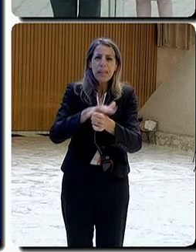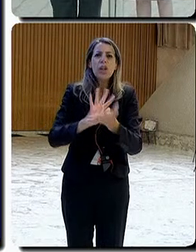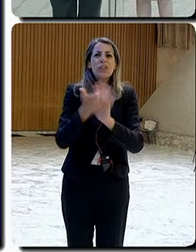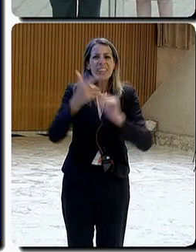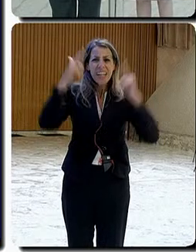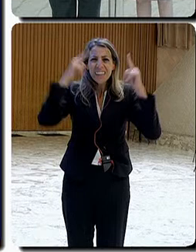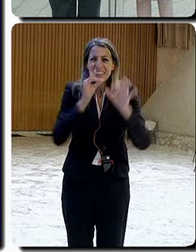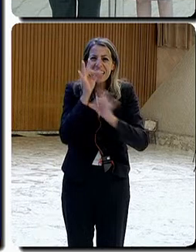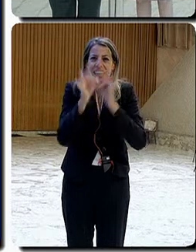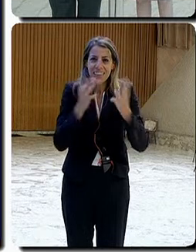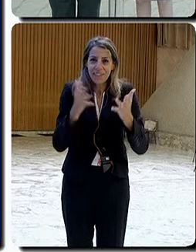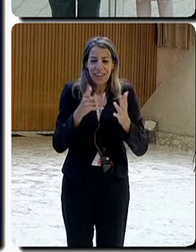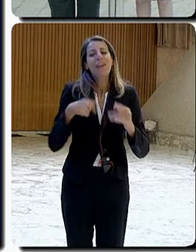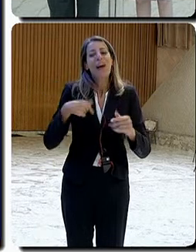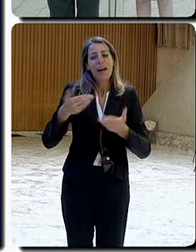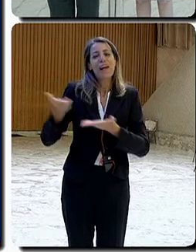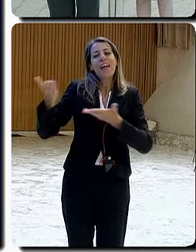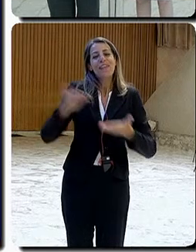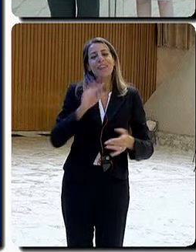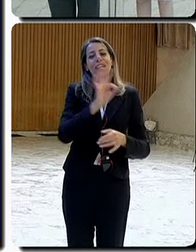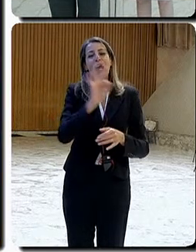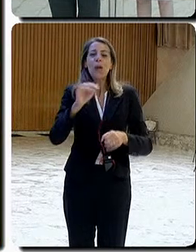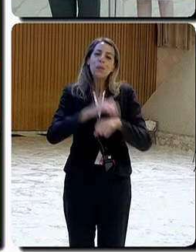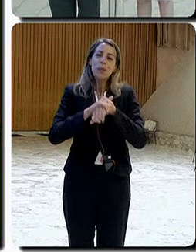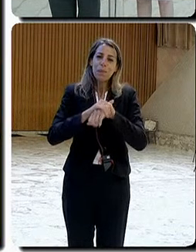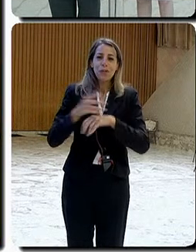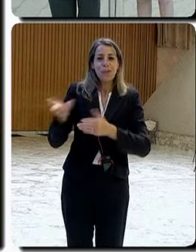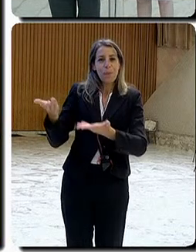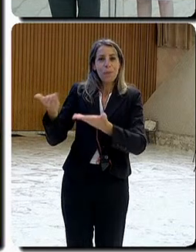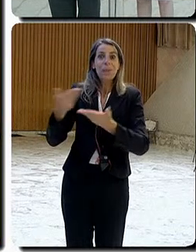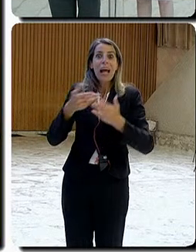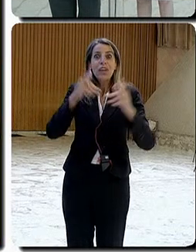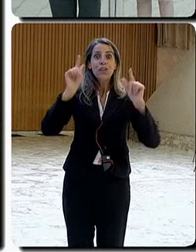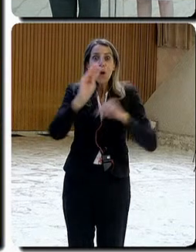invited some friends to join us via satellite to help answer the question.